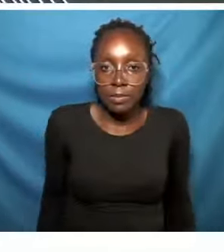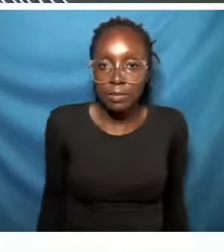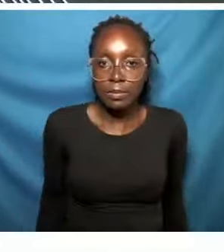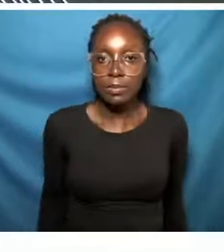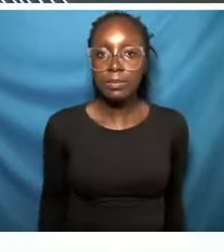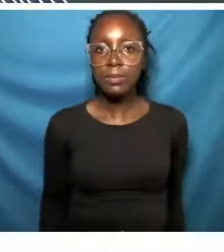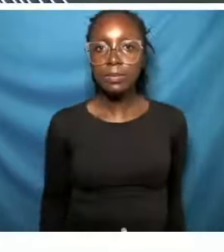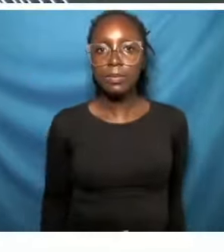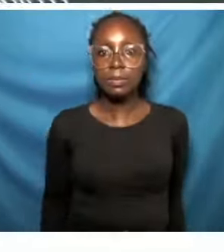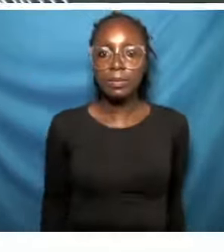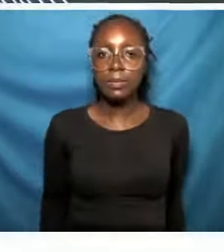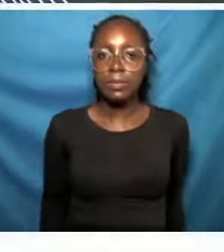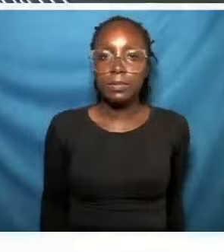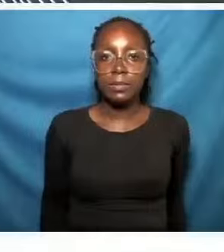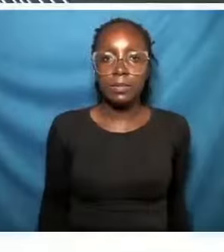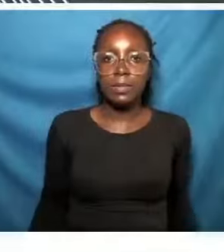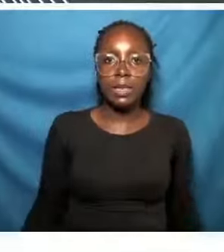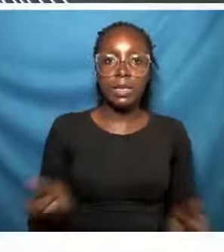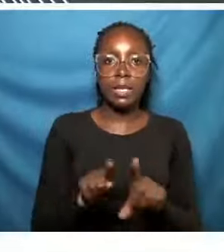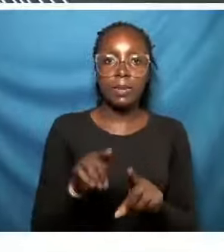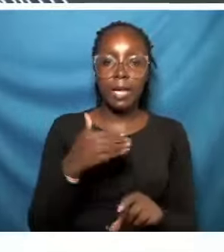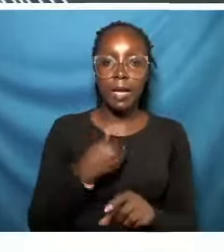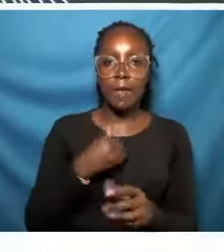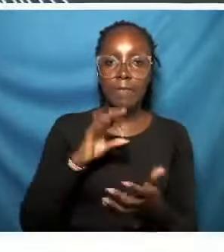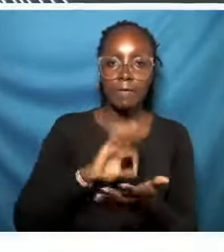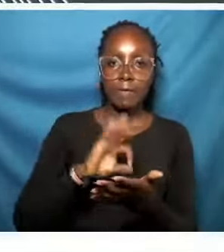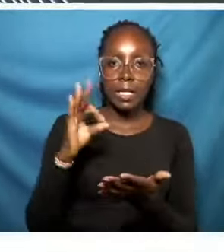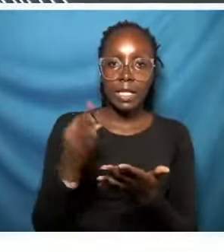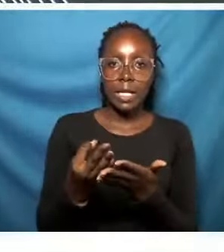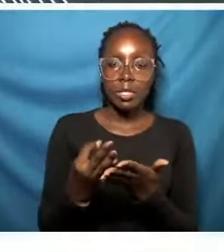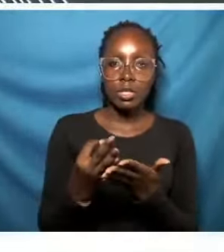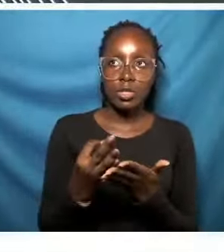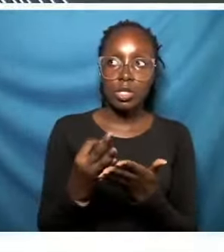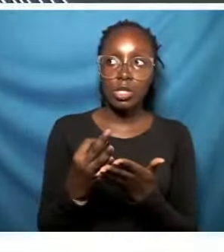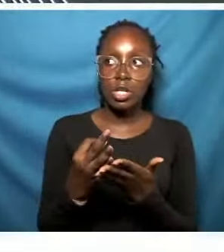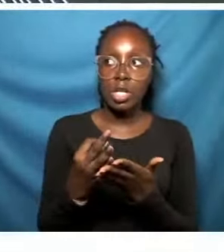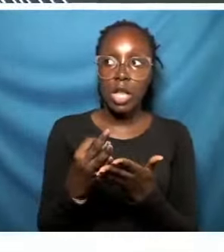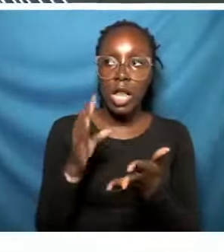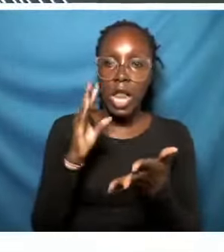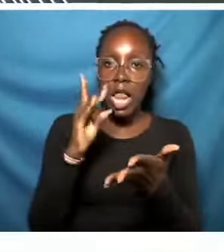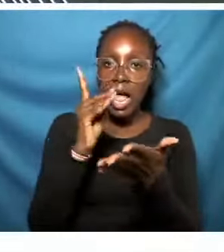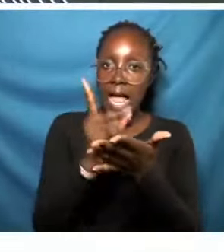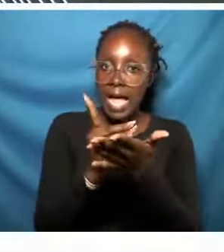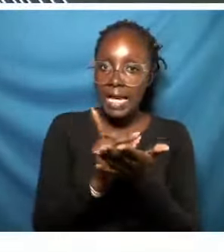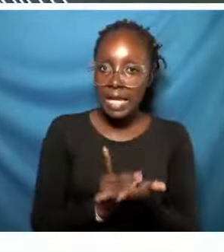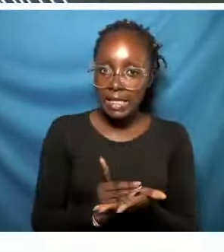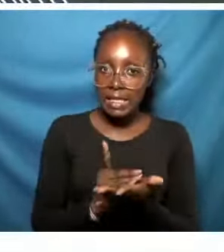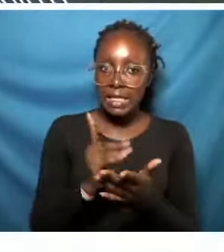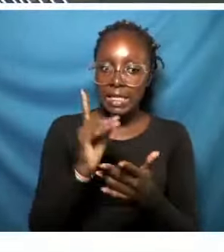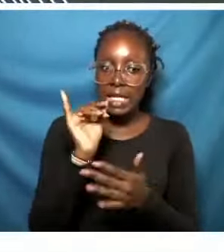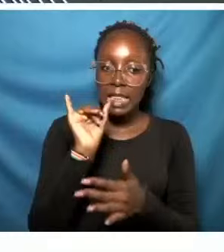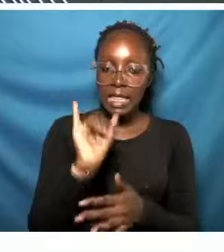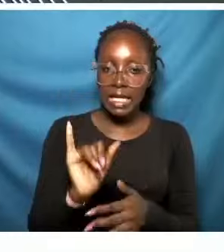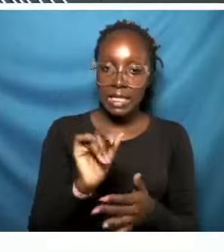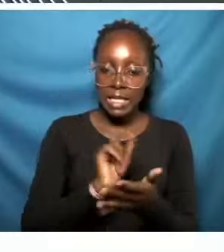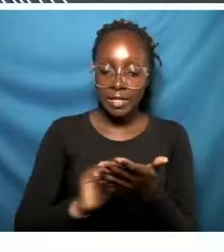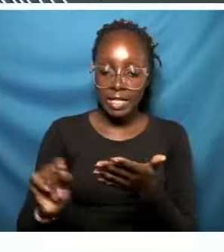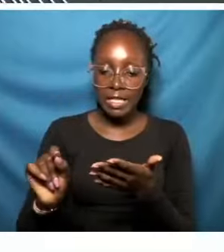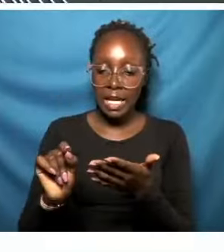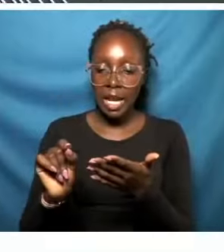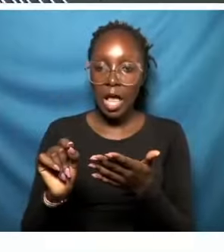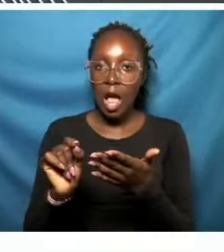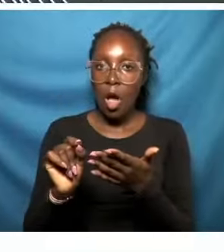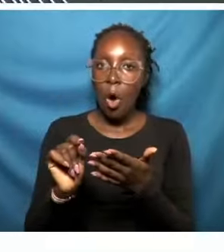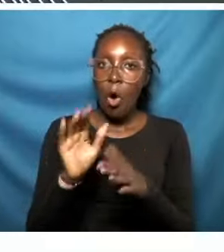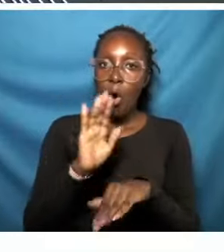to financial debts. That if you had a financial debt, then that was written on an animal skin